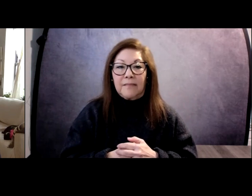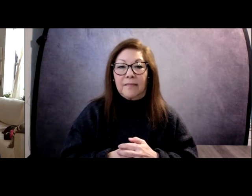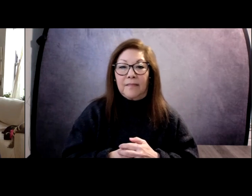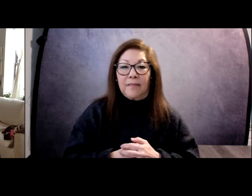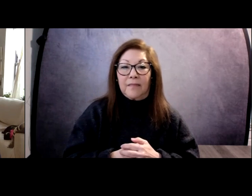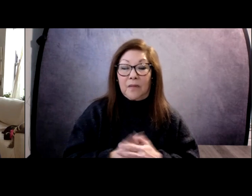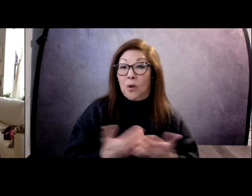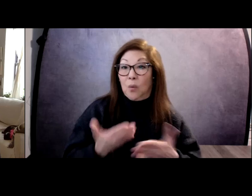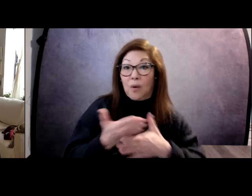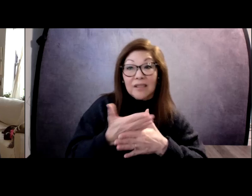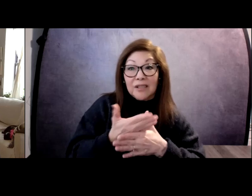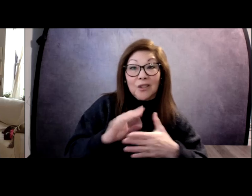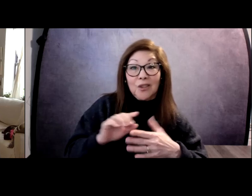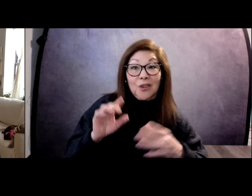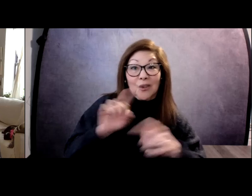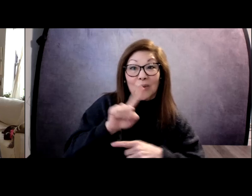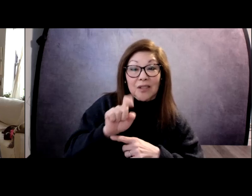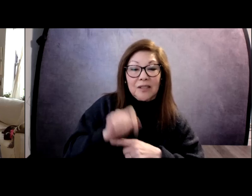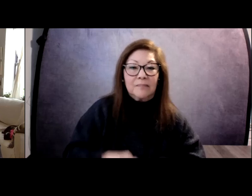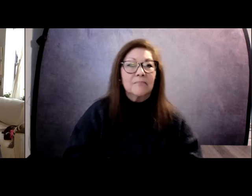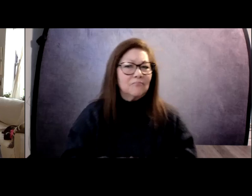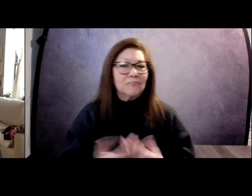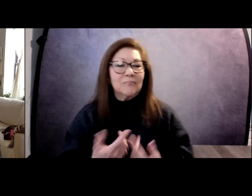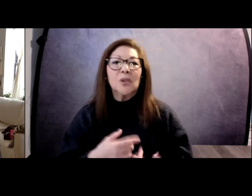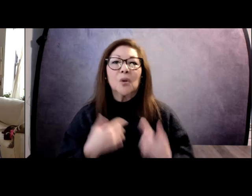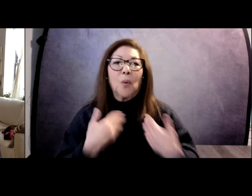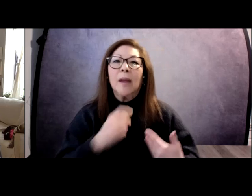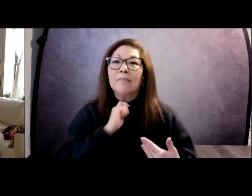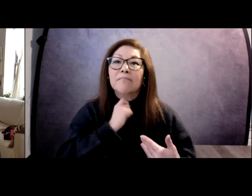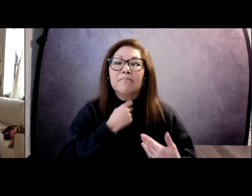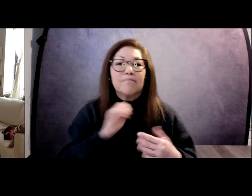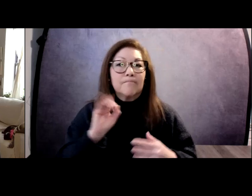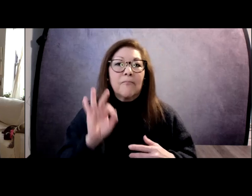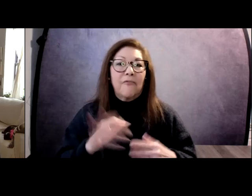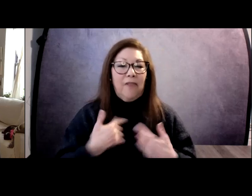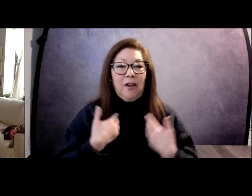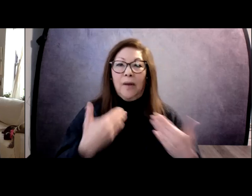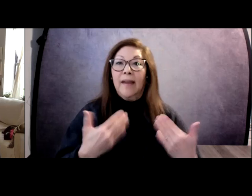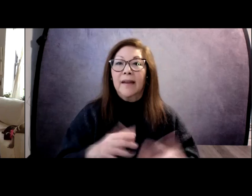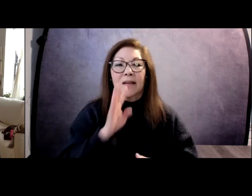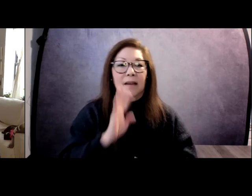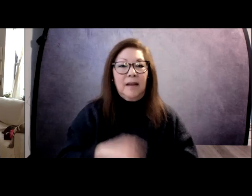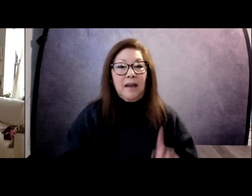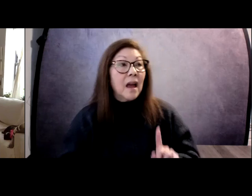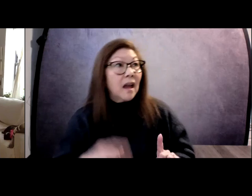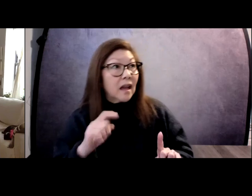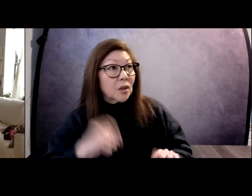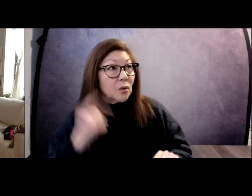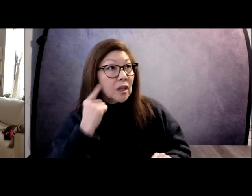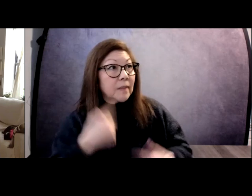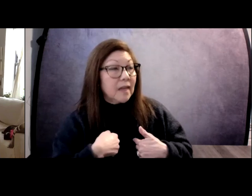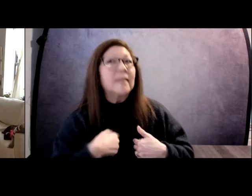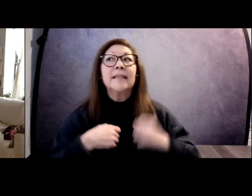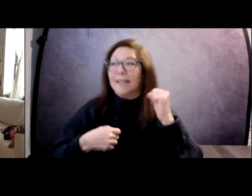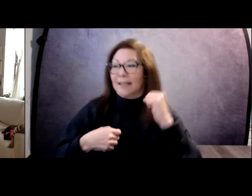Do you want to share your question? Yeah, you can just unmute yourself and ask your question. Gary? Hi, Lisa, can you hear me? Yes.